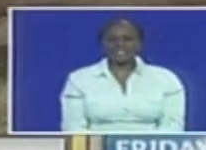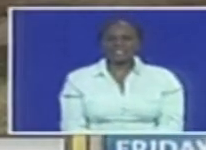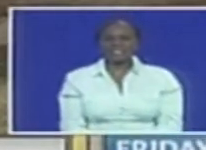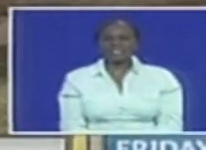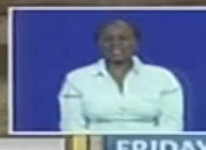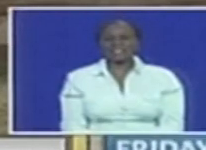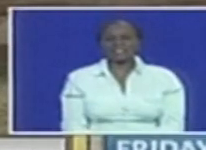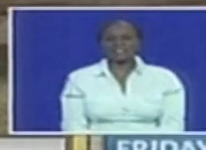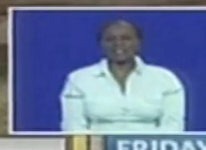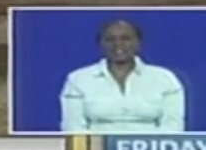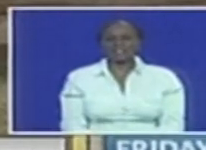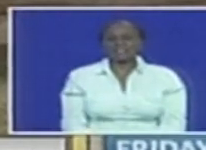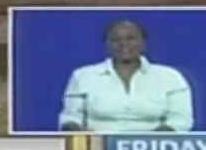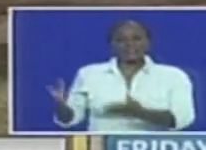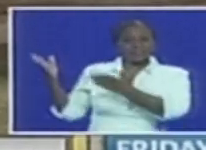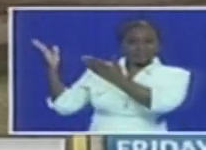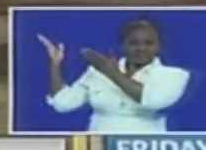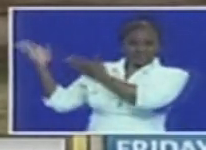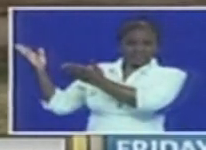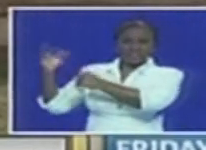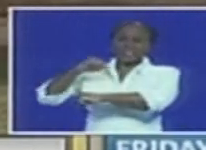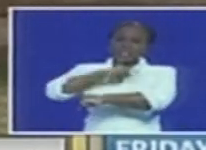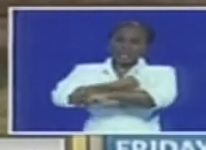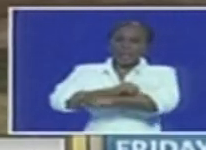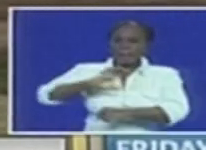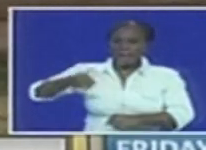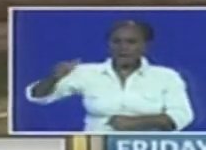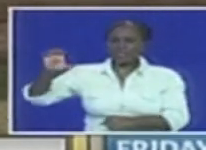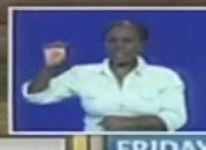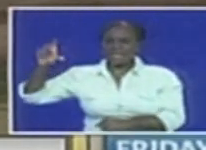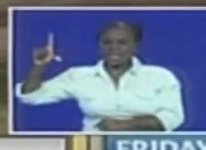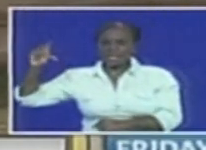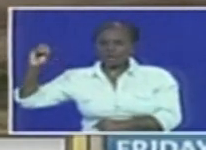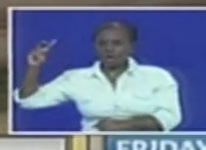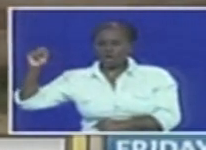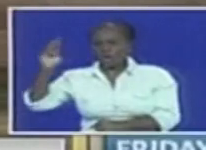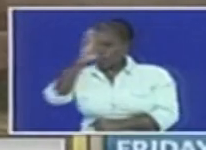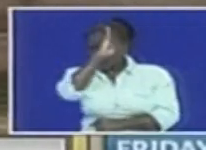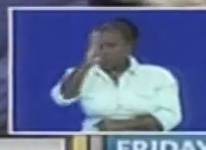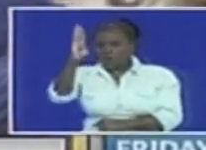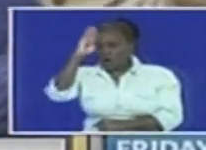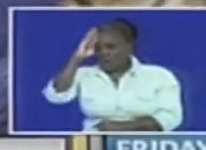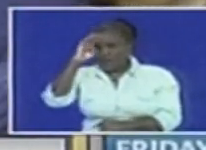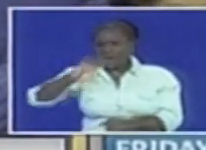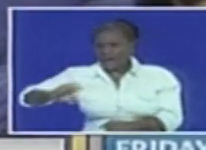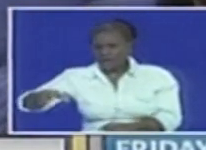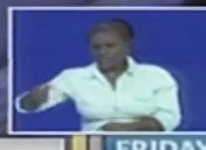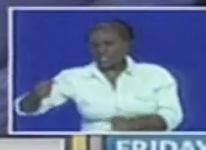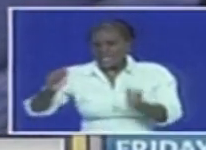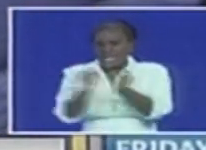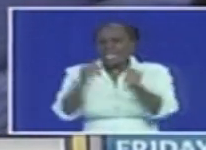It is at Chepkurkur Primary School in the Mount Elgon region in Bungoma County that 18 girls fell